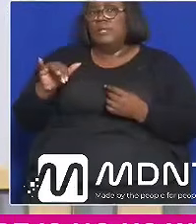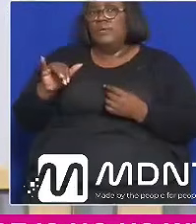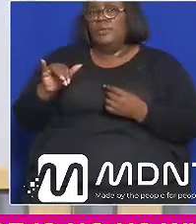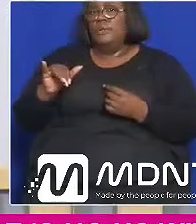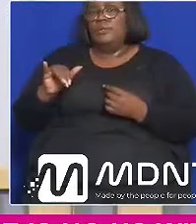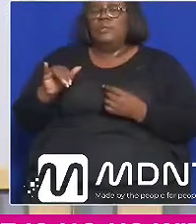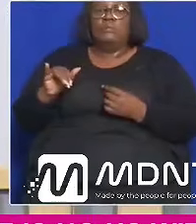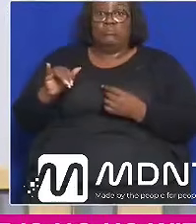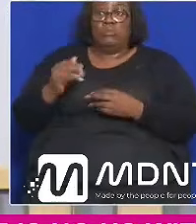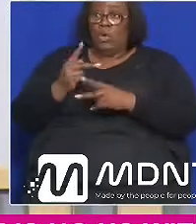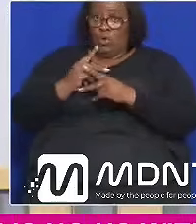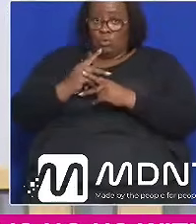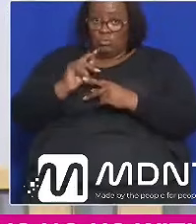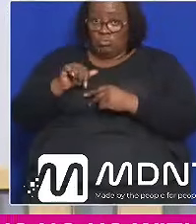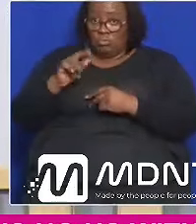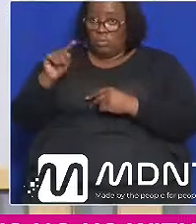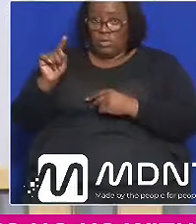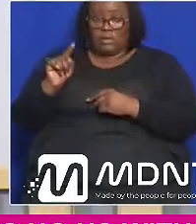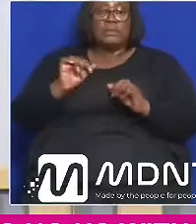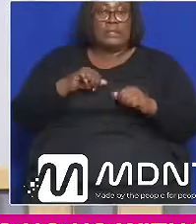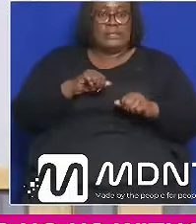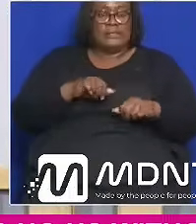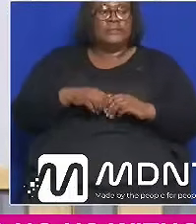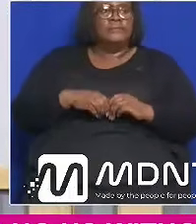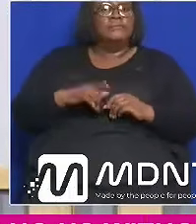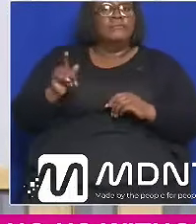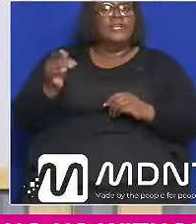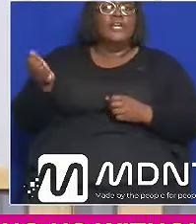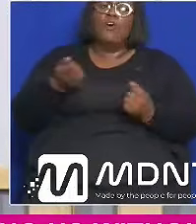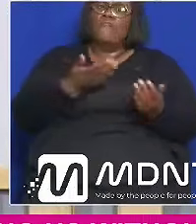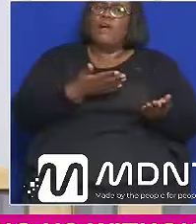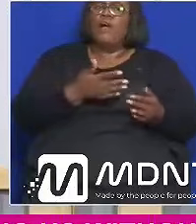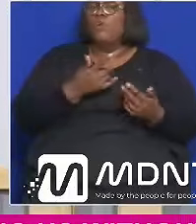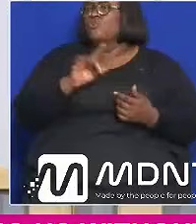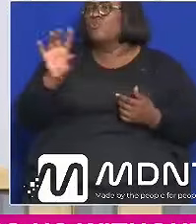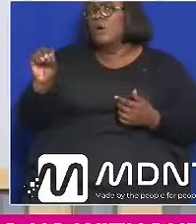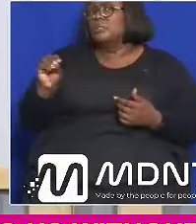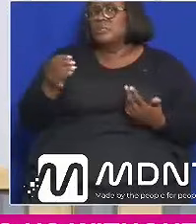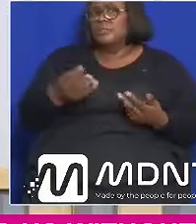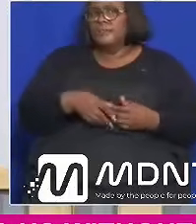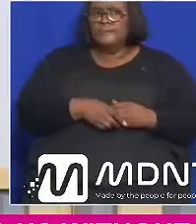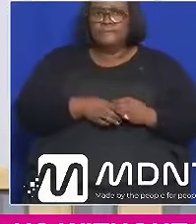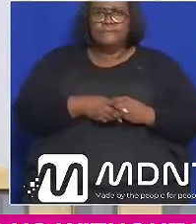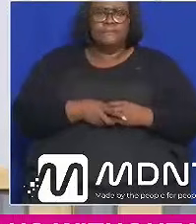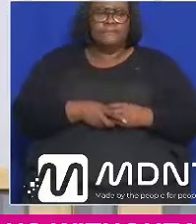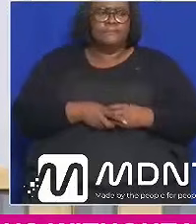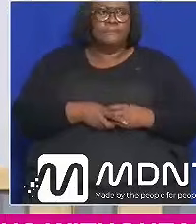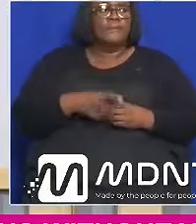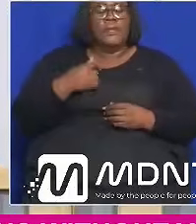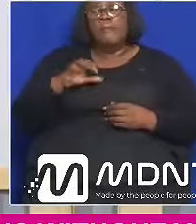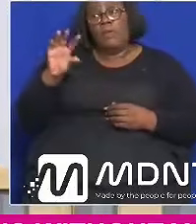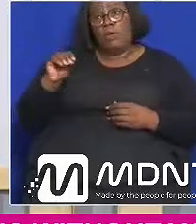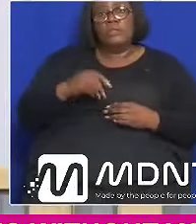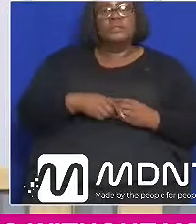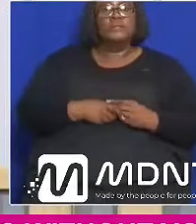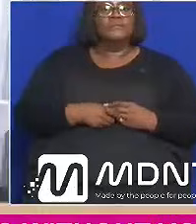Correct? Yes. Did he offer it or did you ask for it? I asked for it.